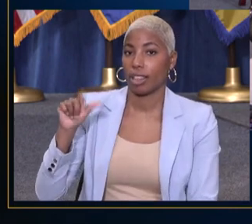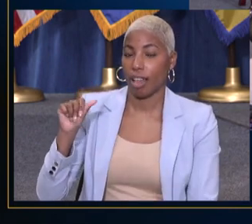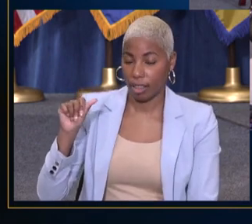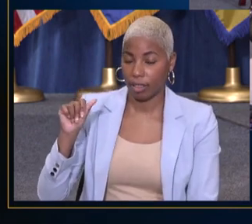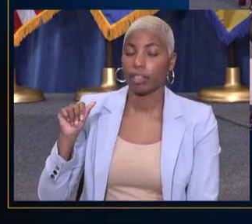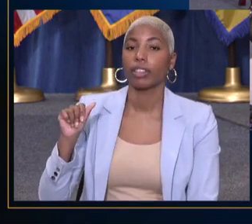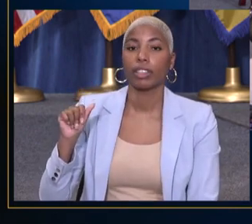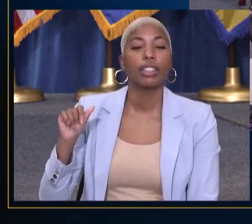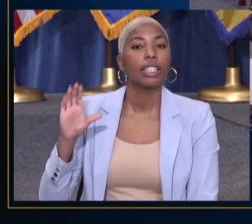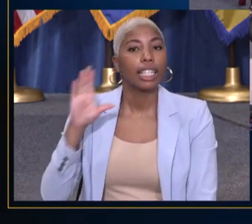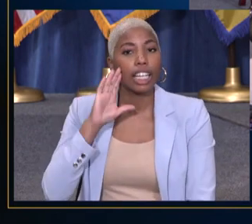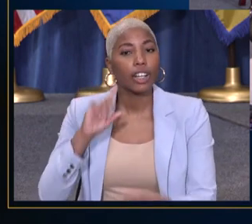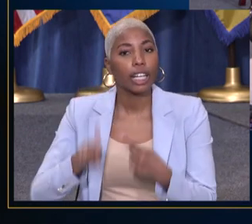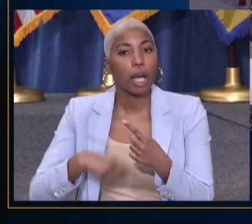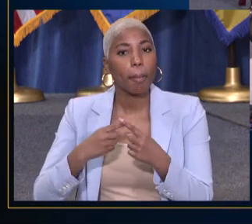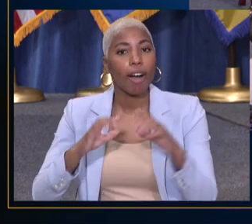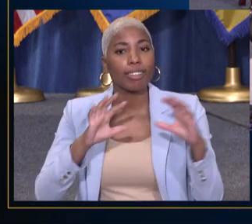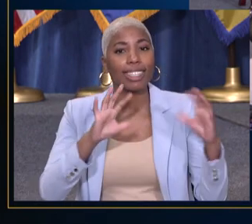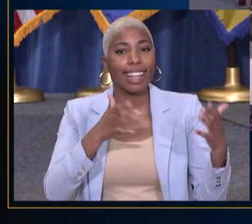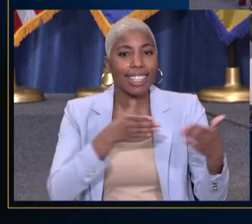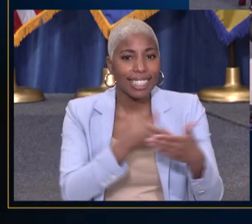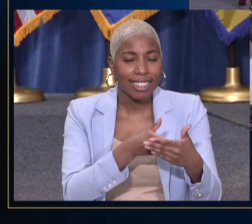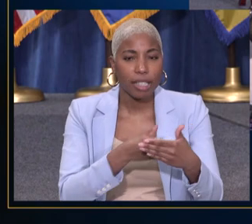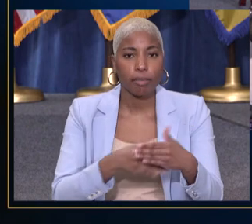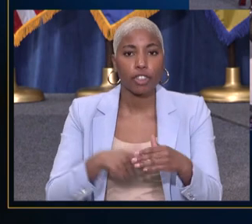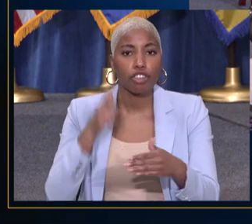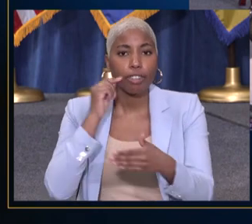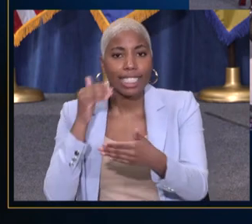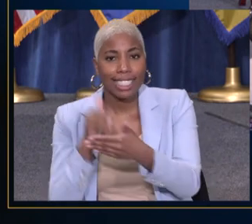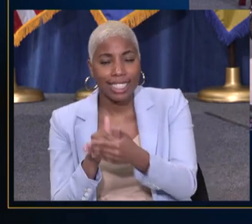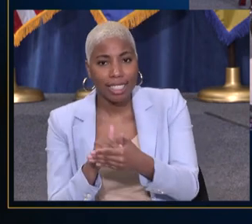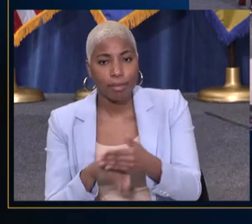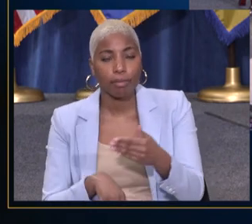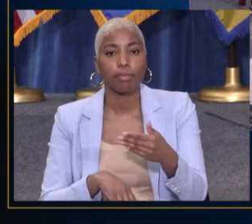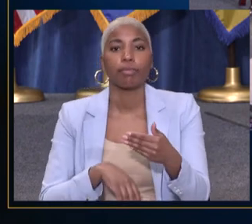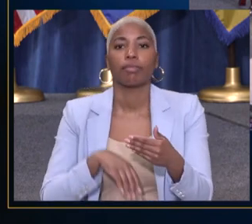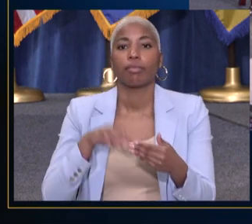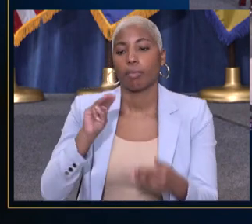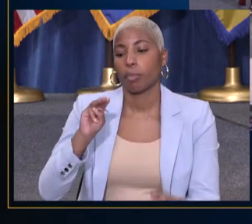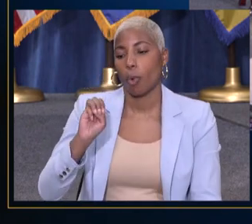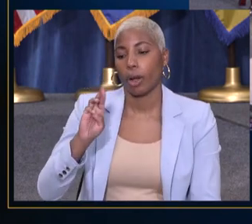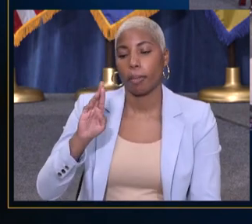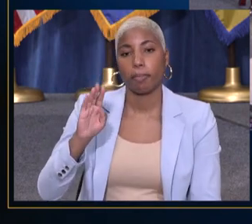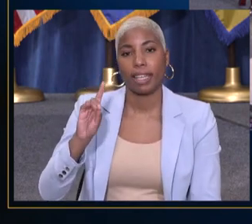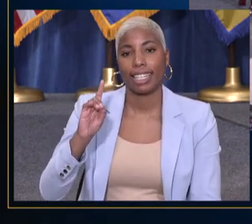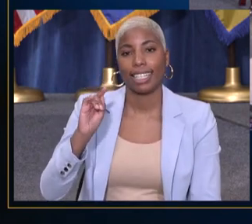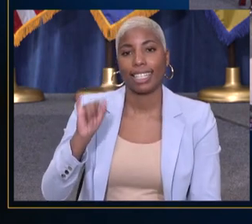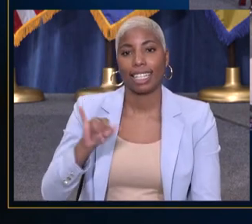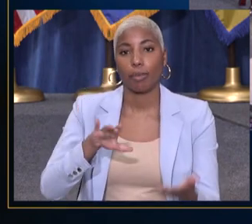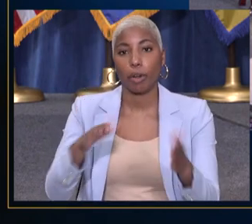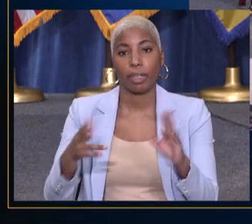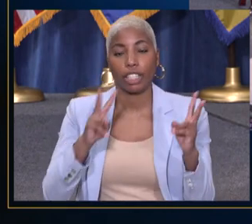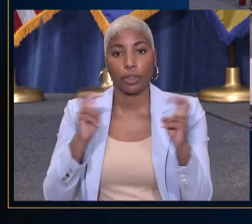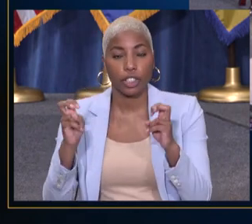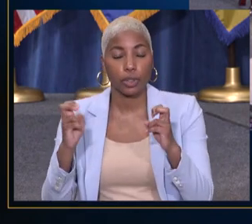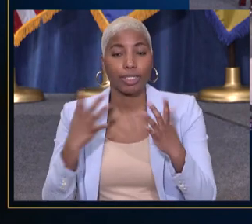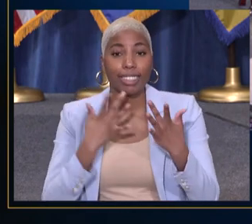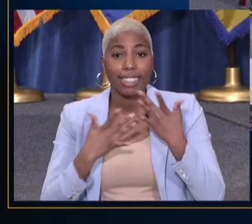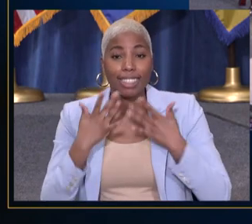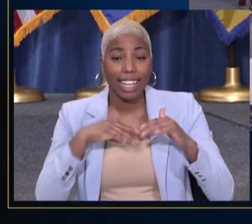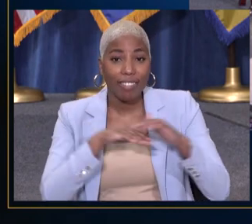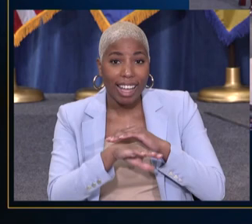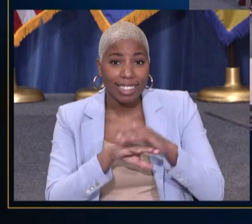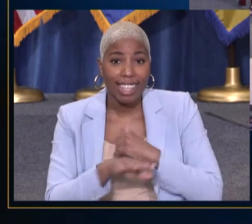we're hearing about classism, racism, morbidity issues, lack of access, lack of people of color in the